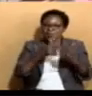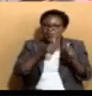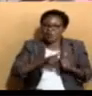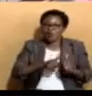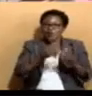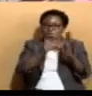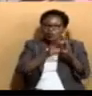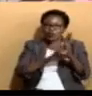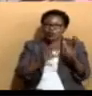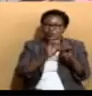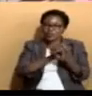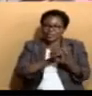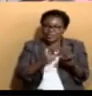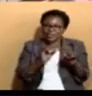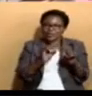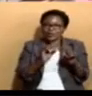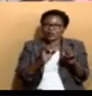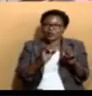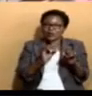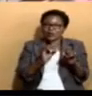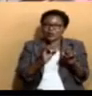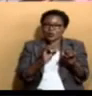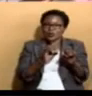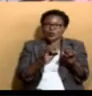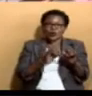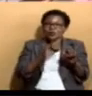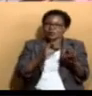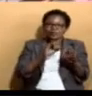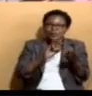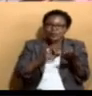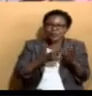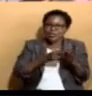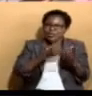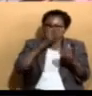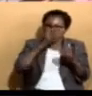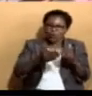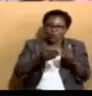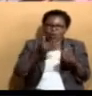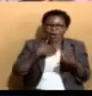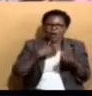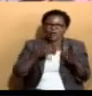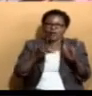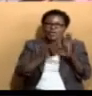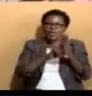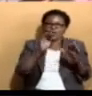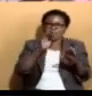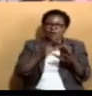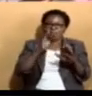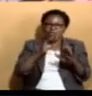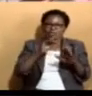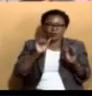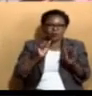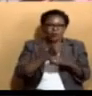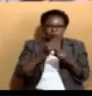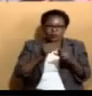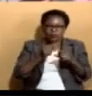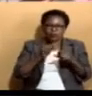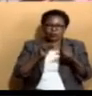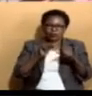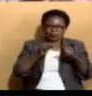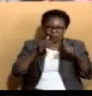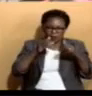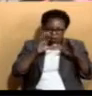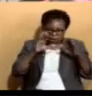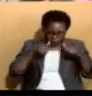subject provision of statute ceases to have legal effect and cannot be relied upon. In